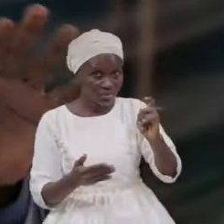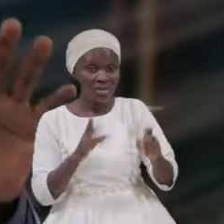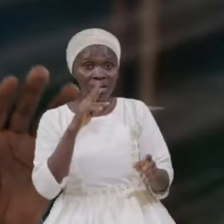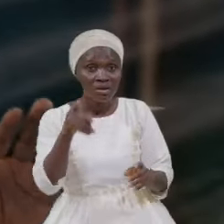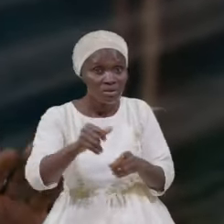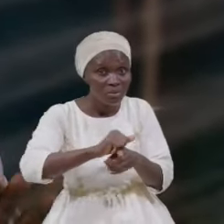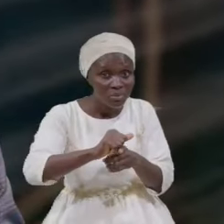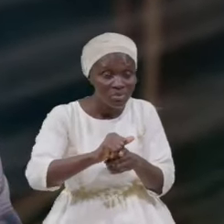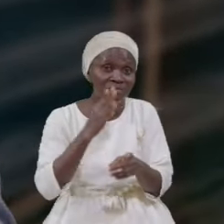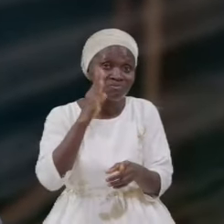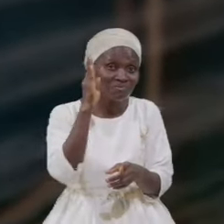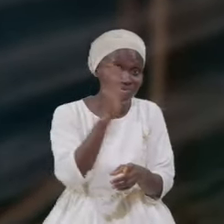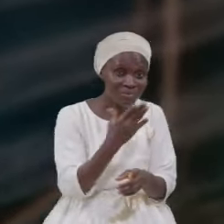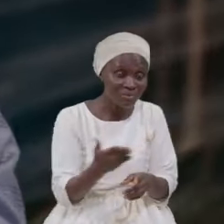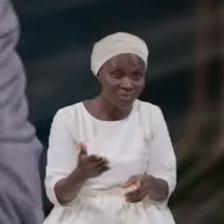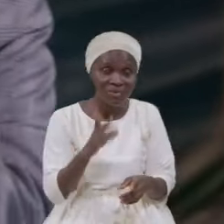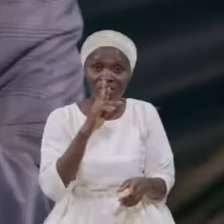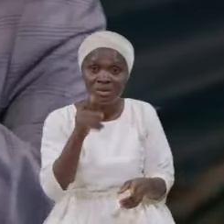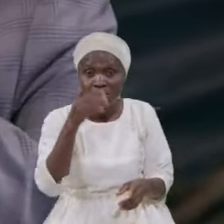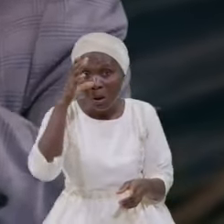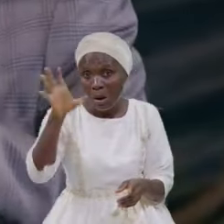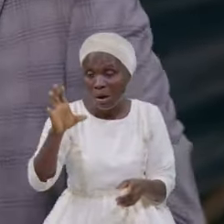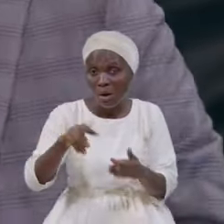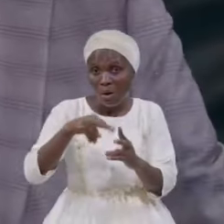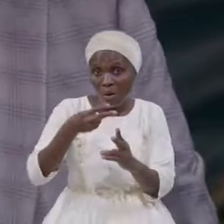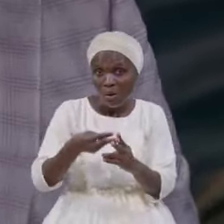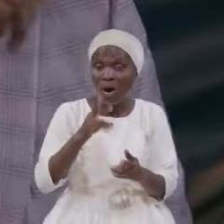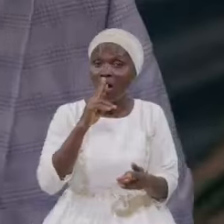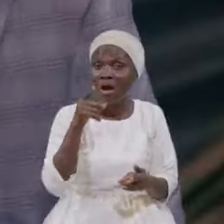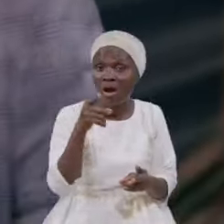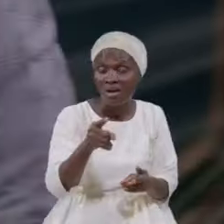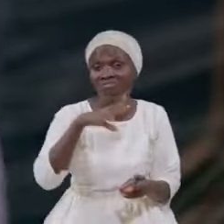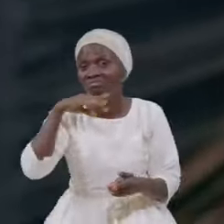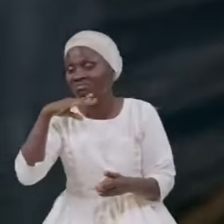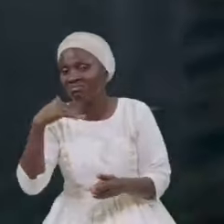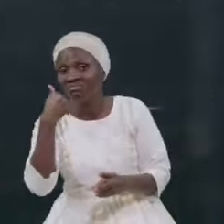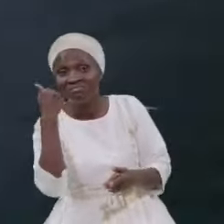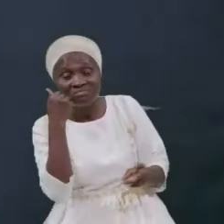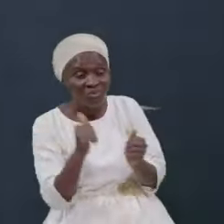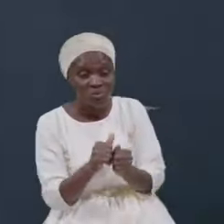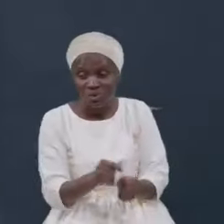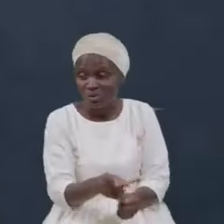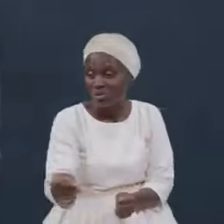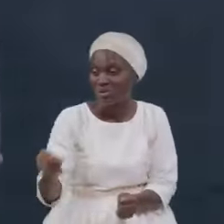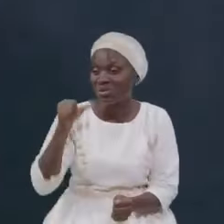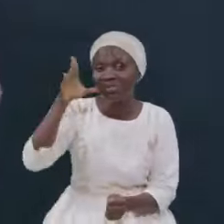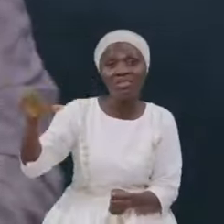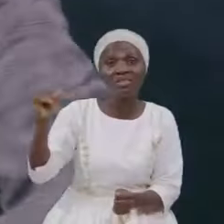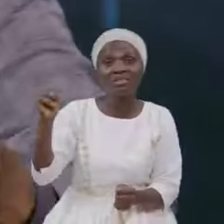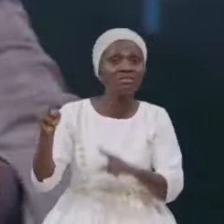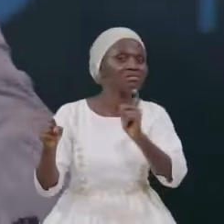those ladies all around you? Fasting will not do. You must repent. Here is